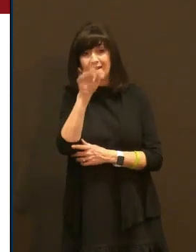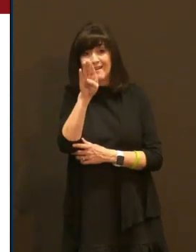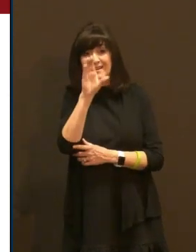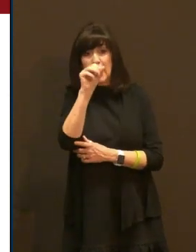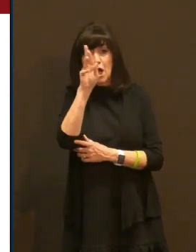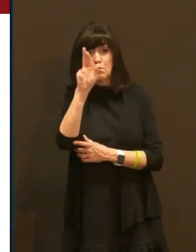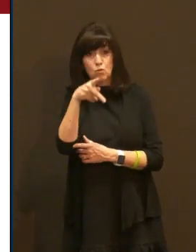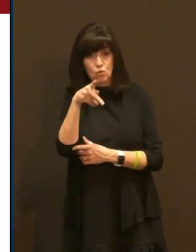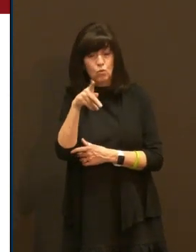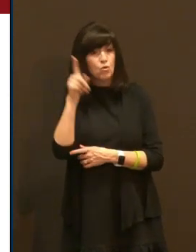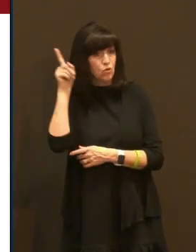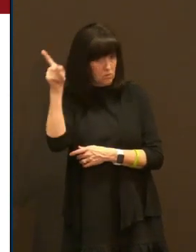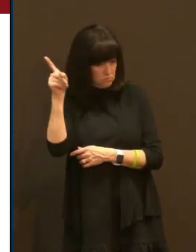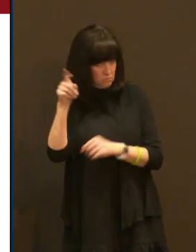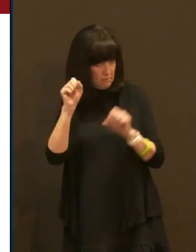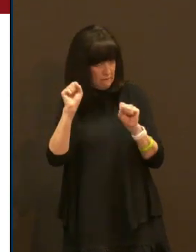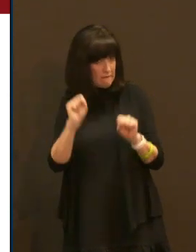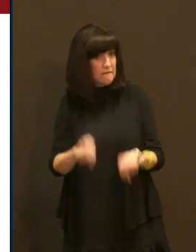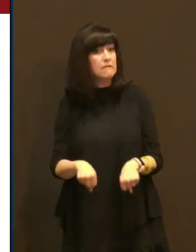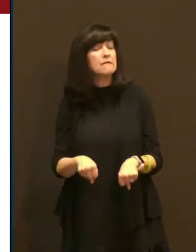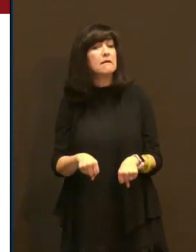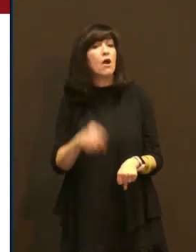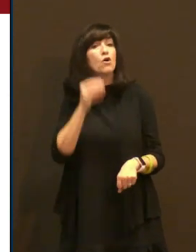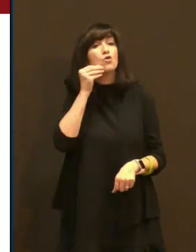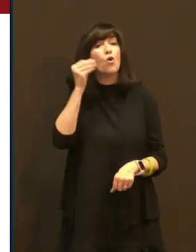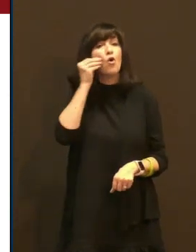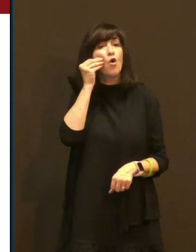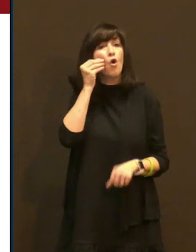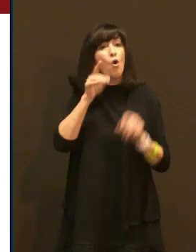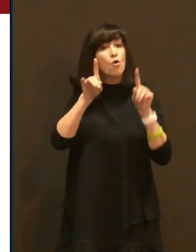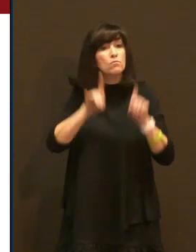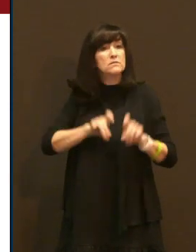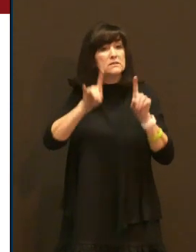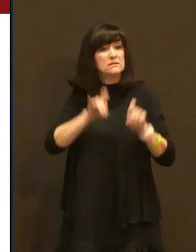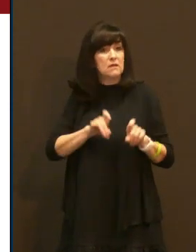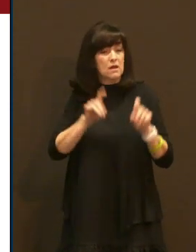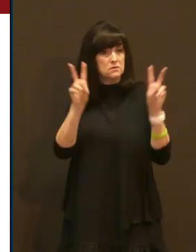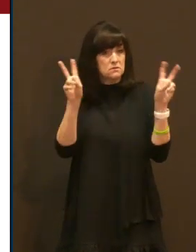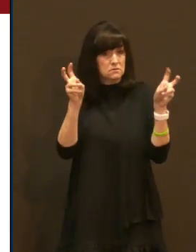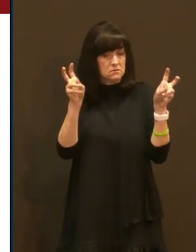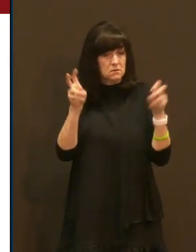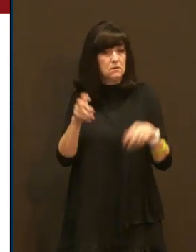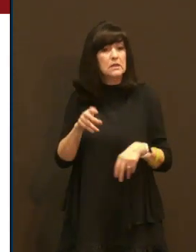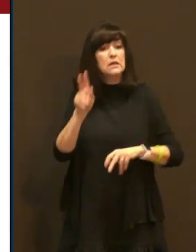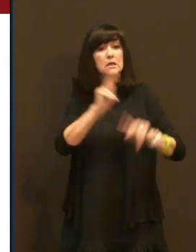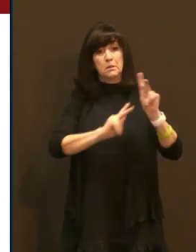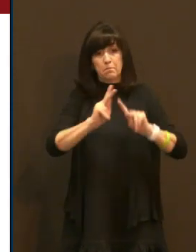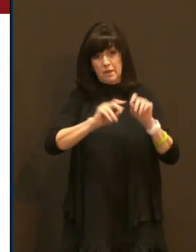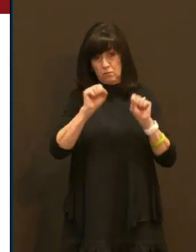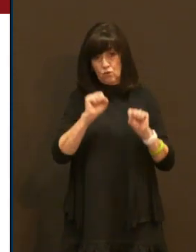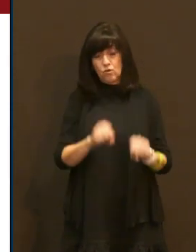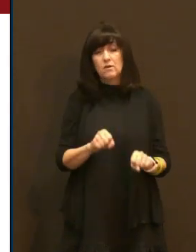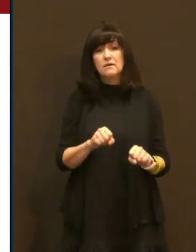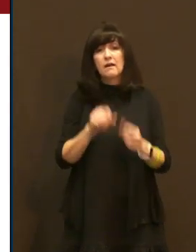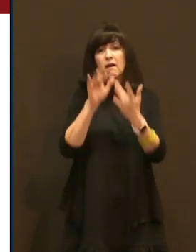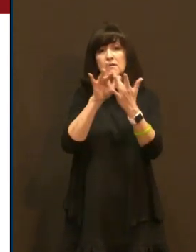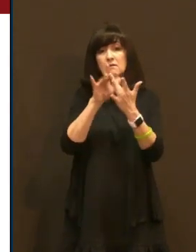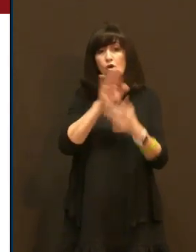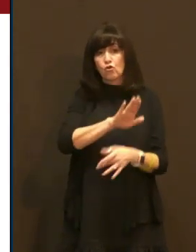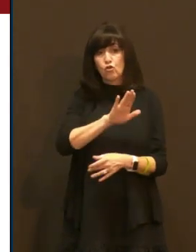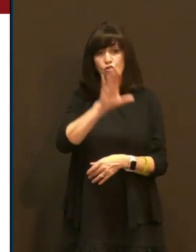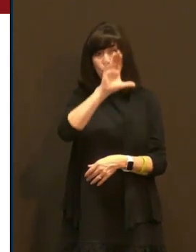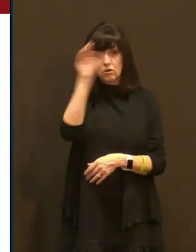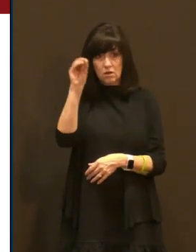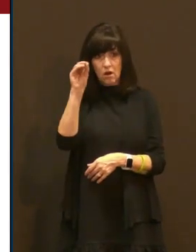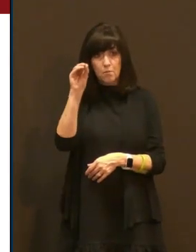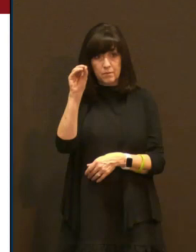home test. So employers could ask their employees to just sign up to get this test sent to their home,